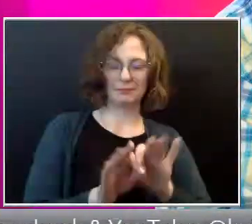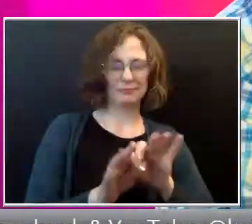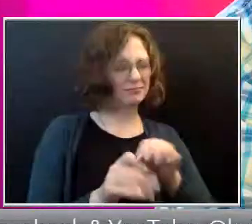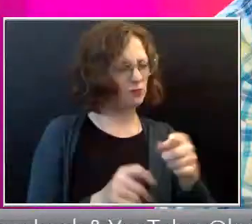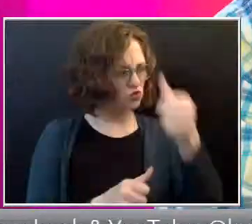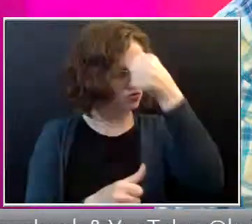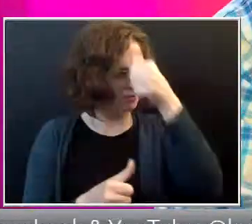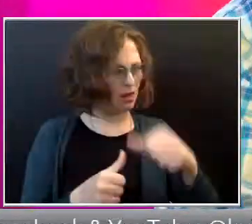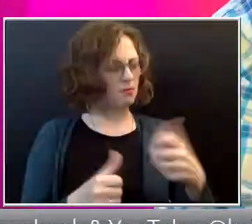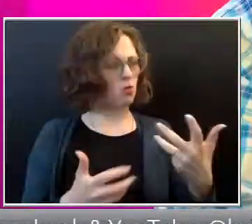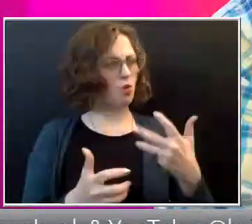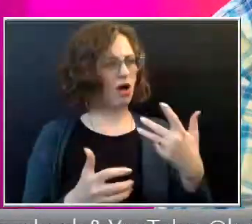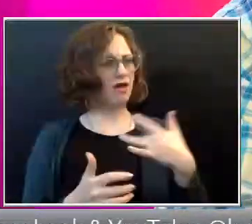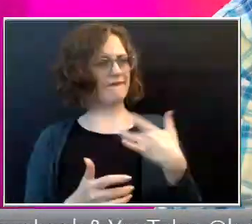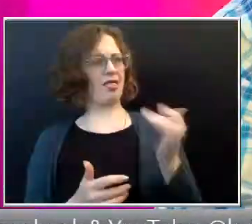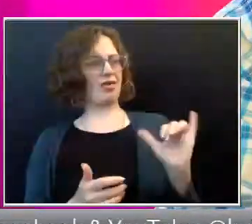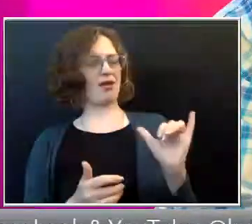was